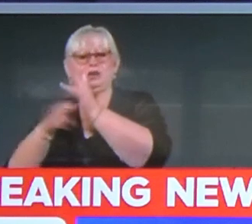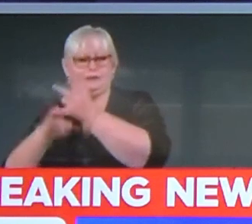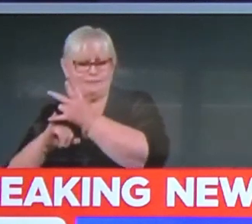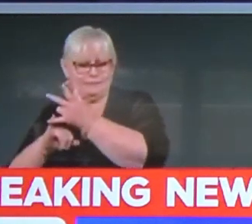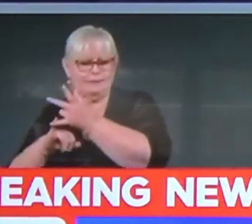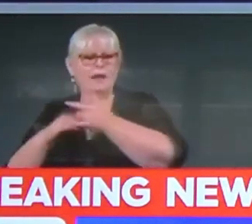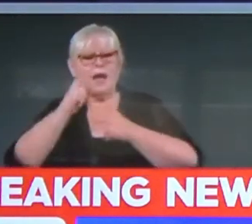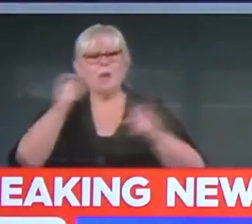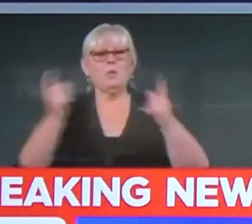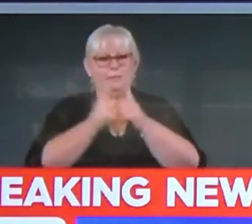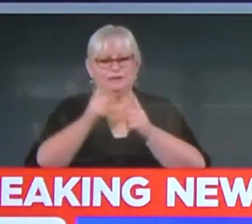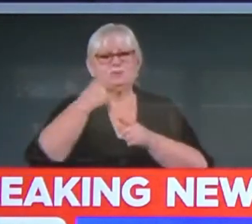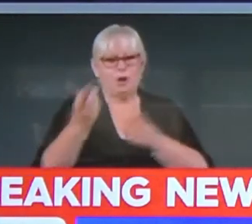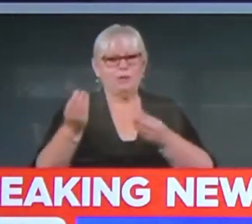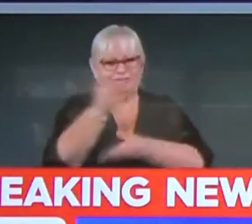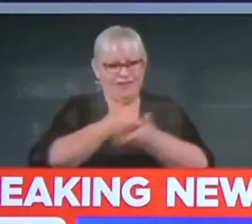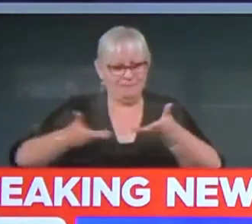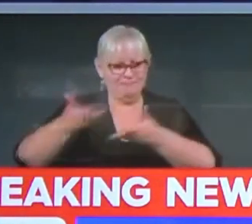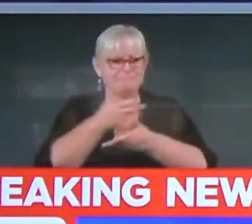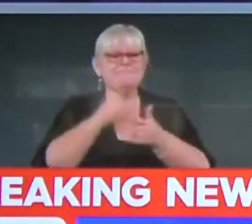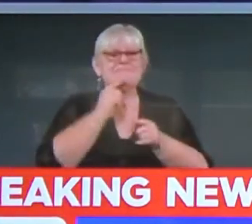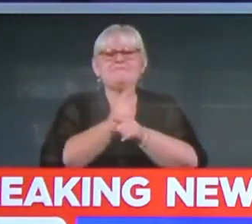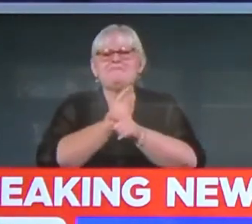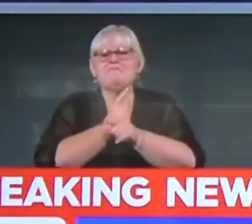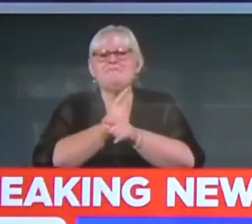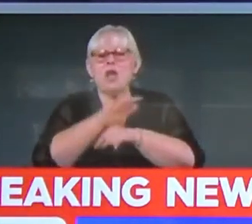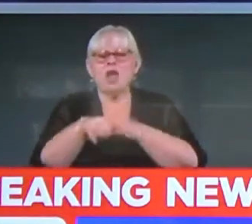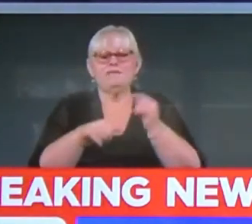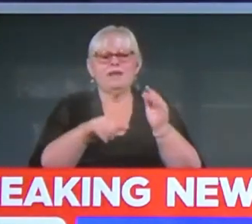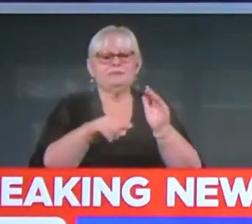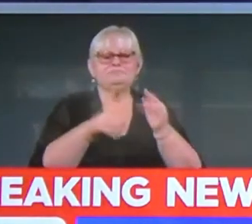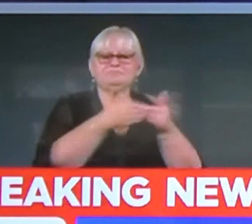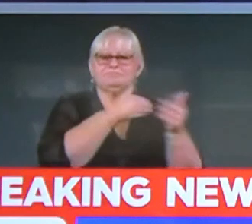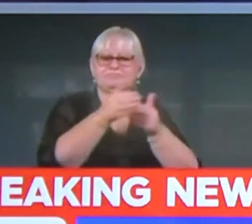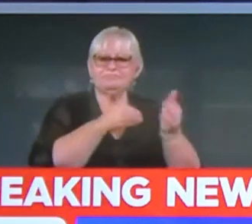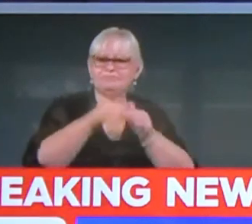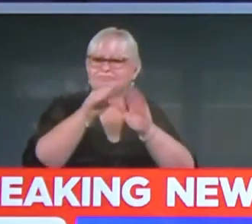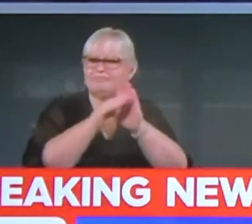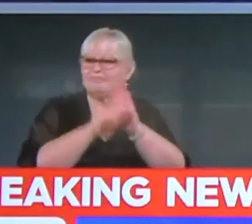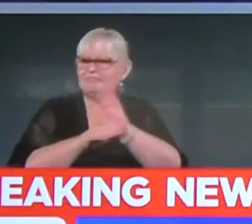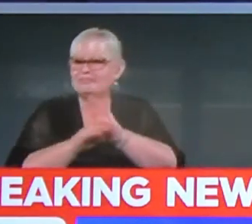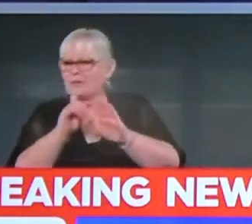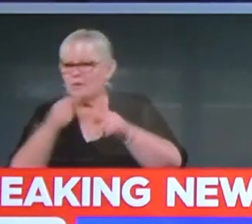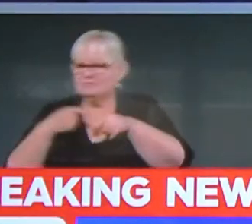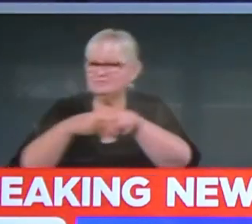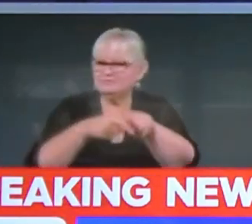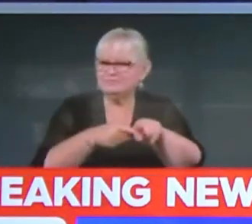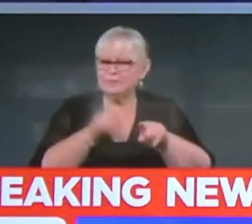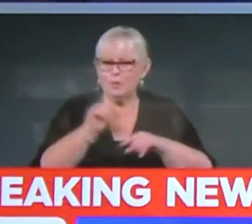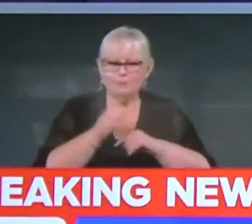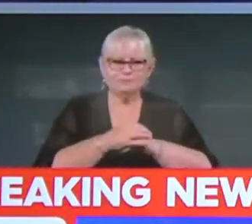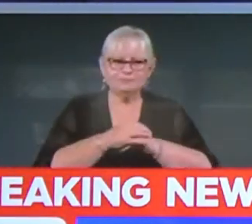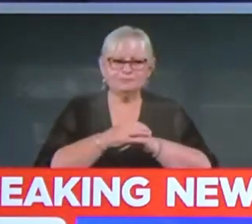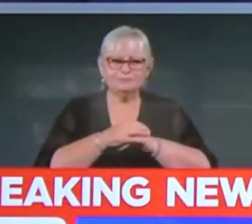and I'll be meeting with them tomorrow to discuss a set of arrangements that we would like to proceed with